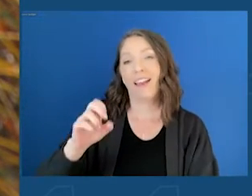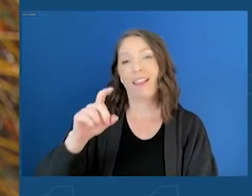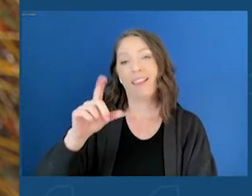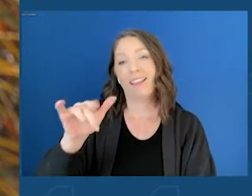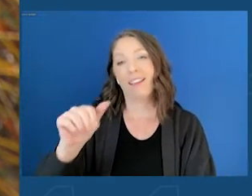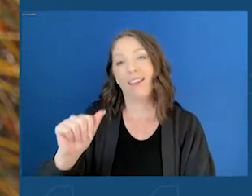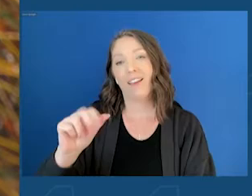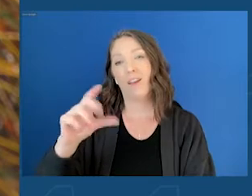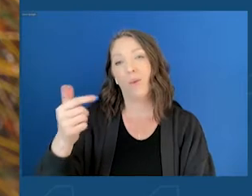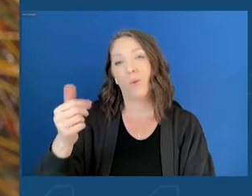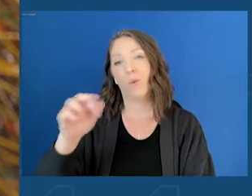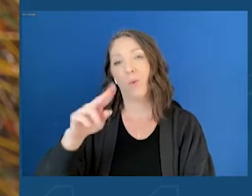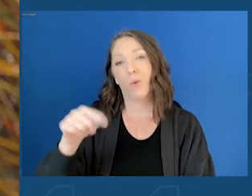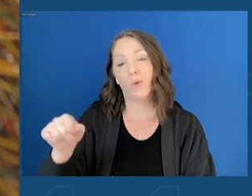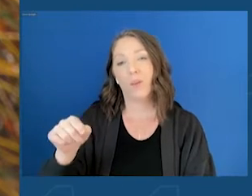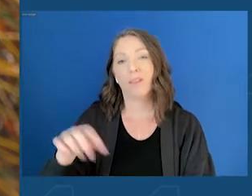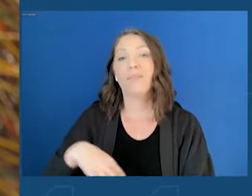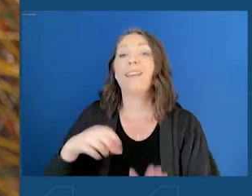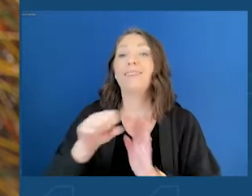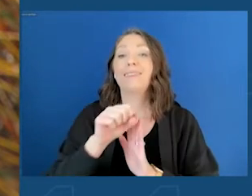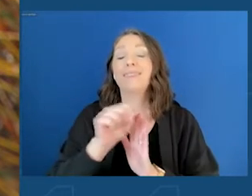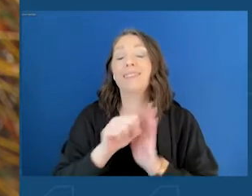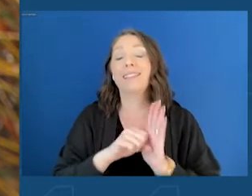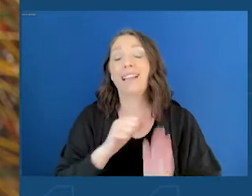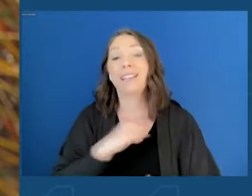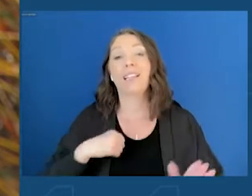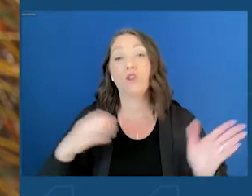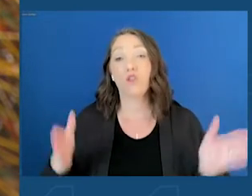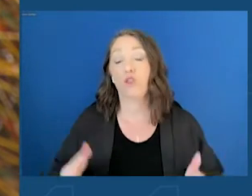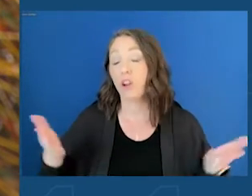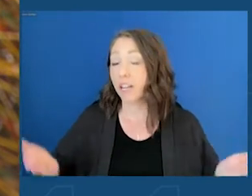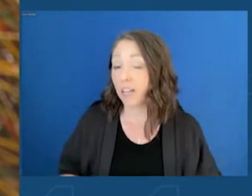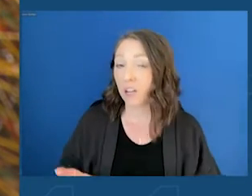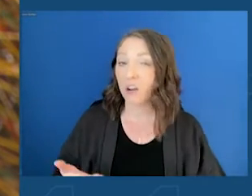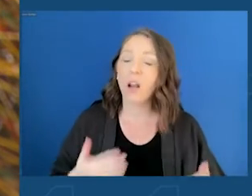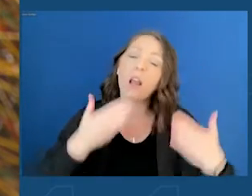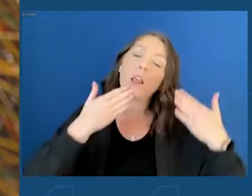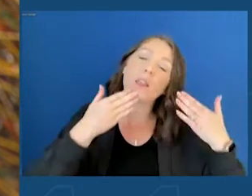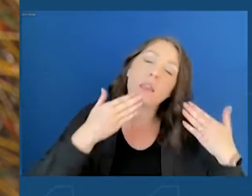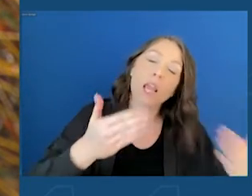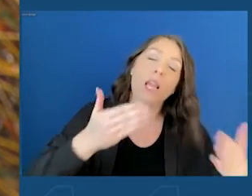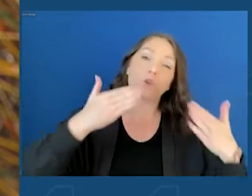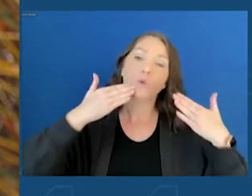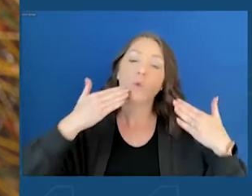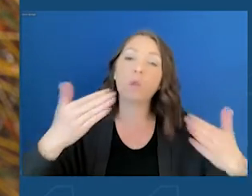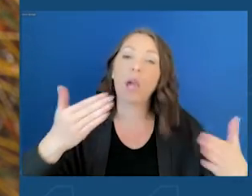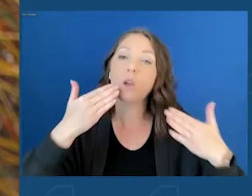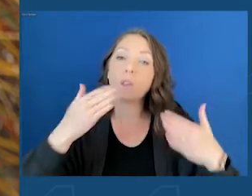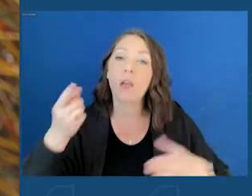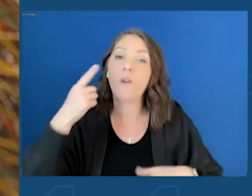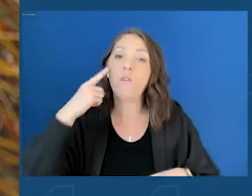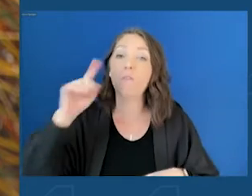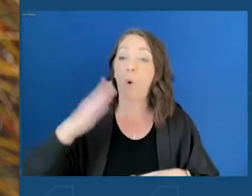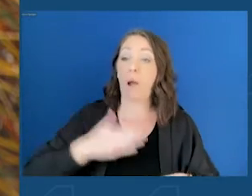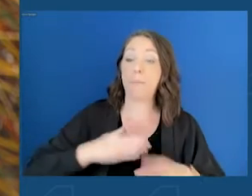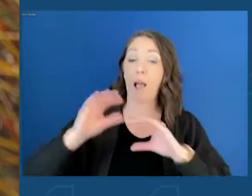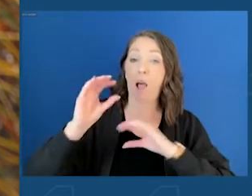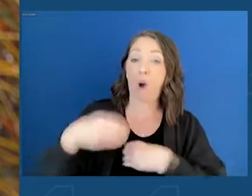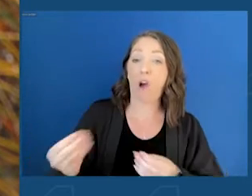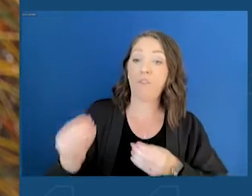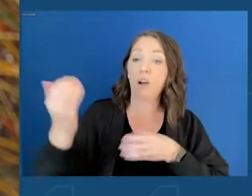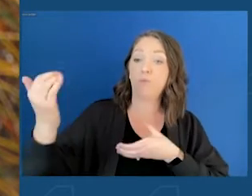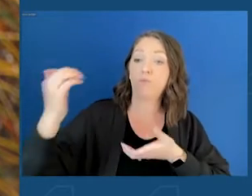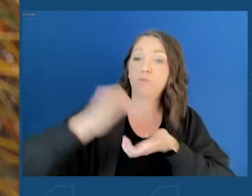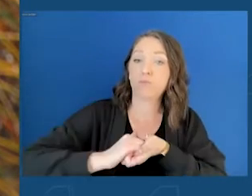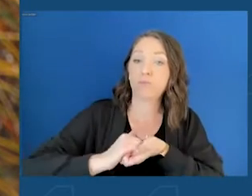Senator here in this district, I want to say thank you to all of you for engaging with my office, the Brooklyn District Attorney's Office,